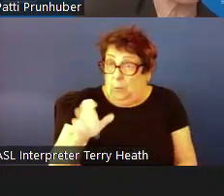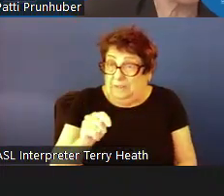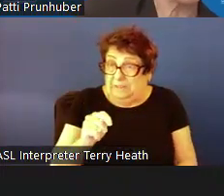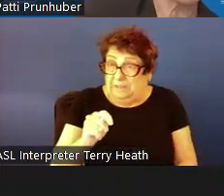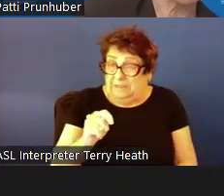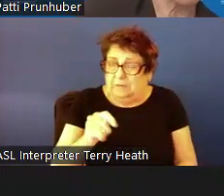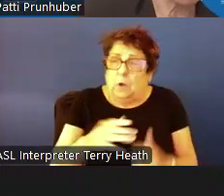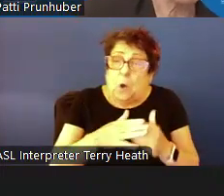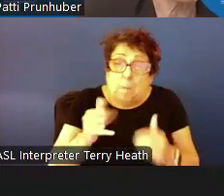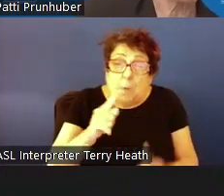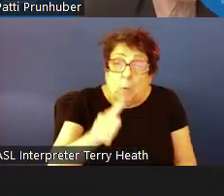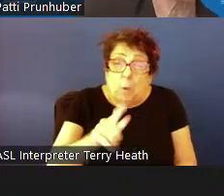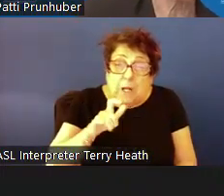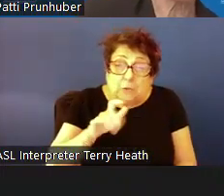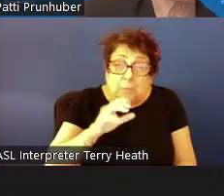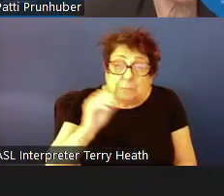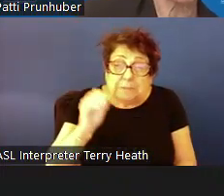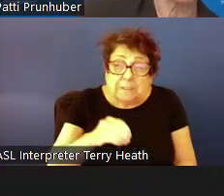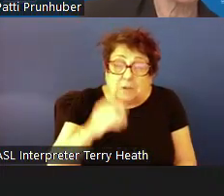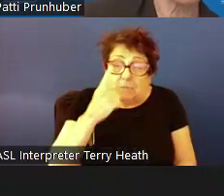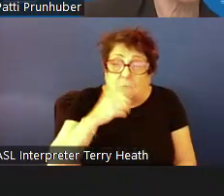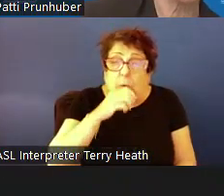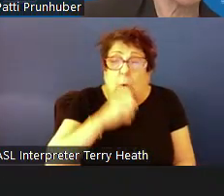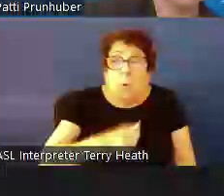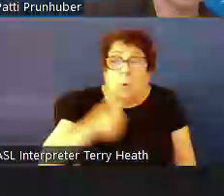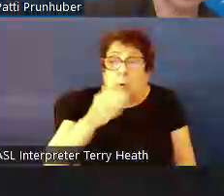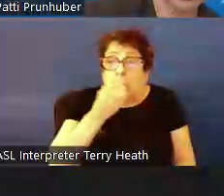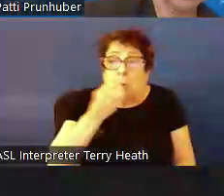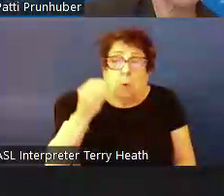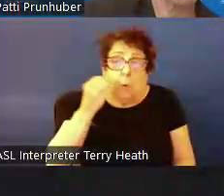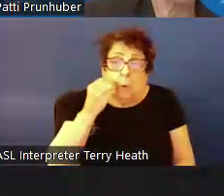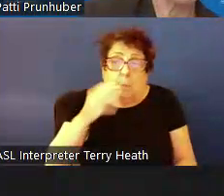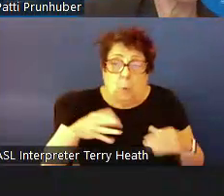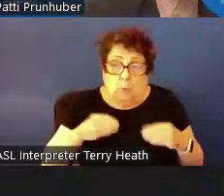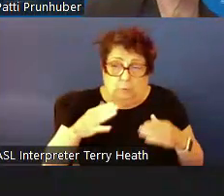almost 100% for older homeowners who have a mortgage.